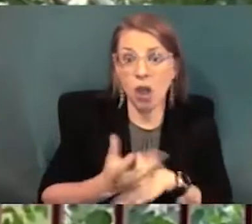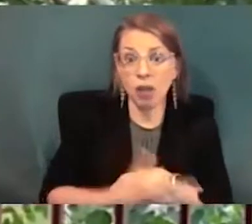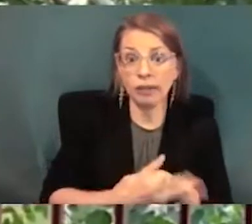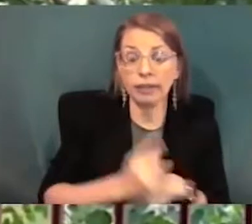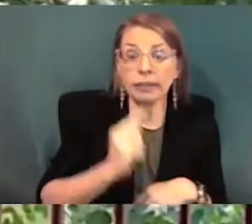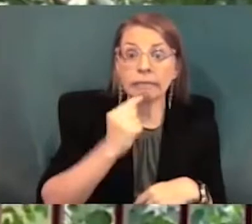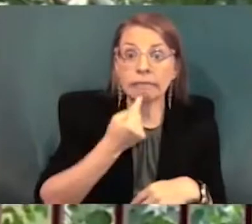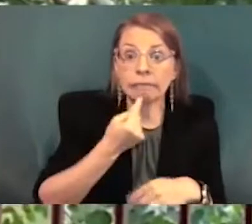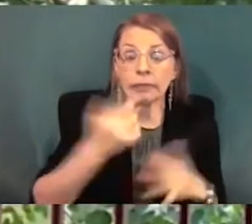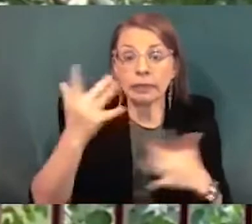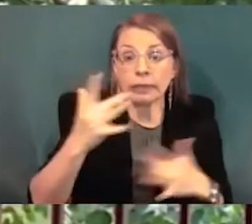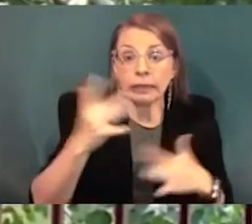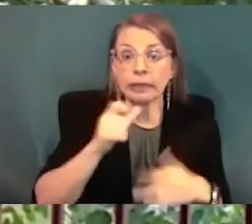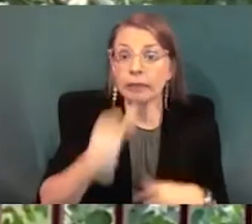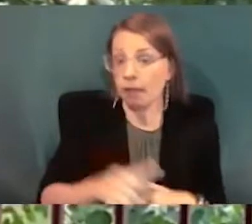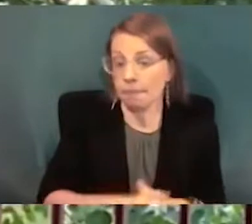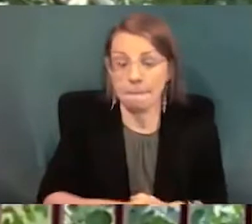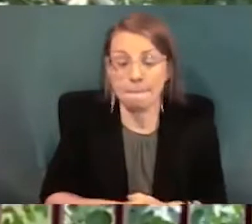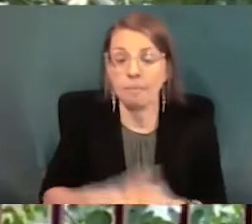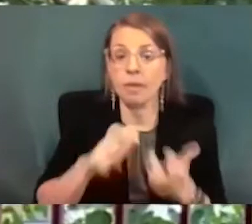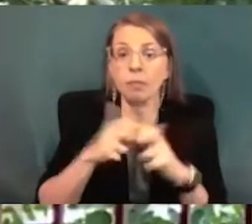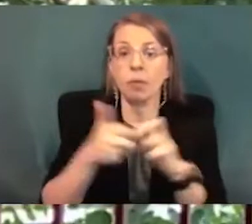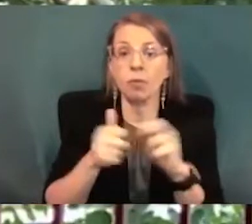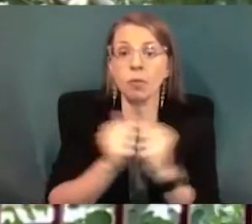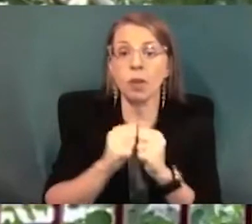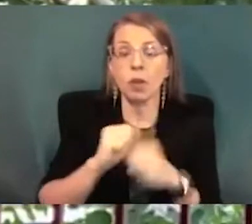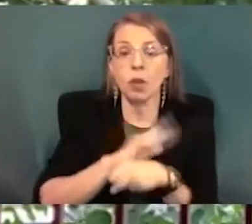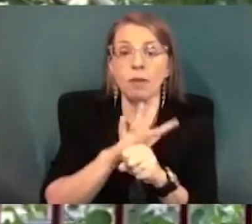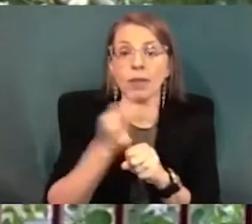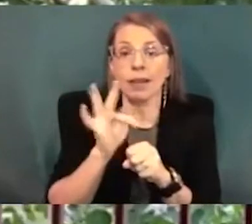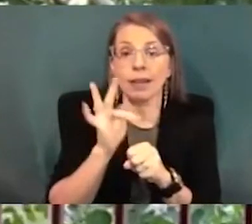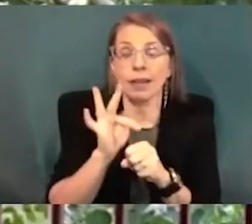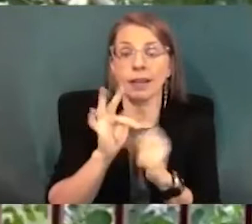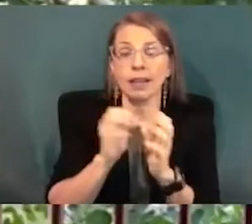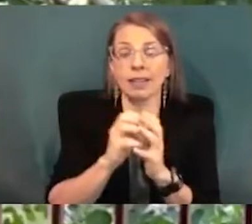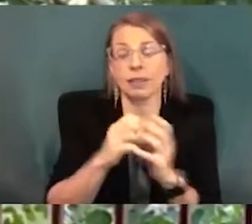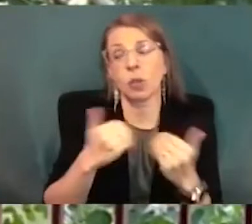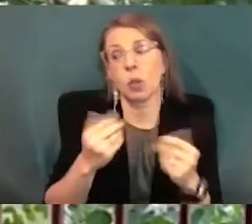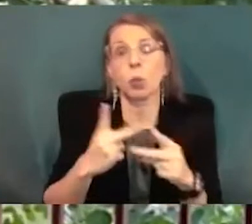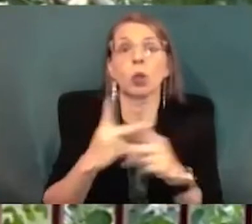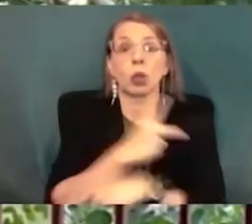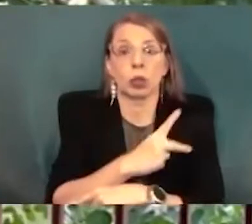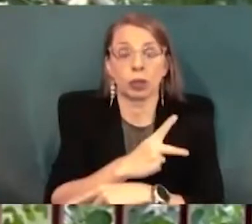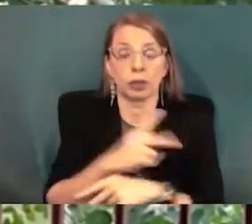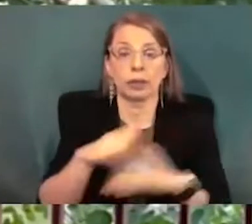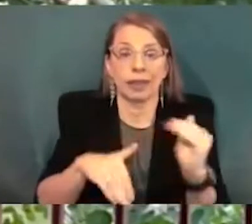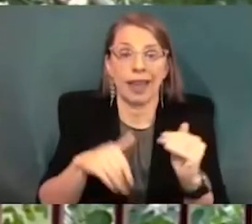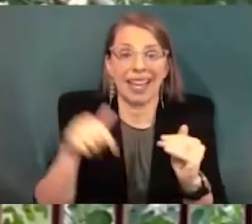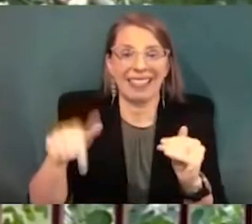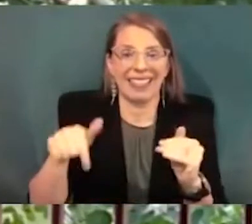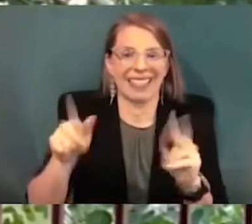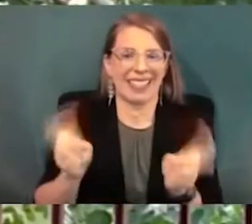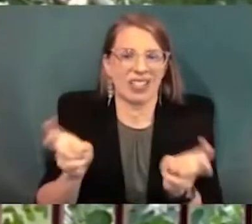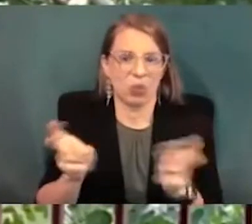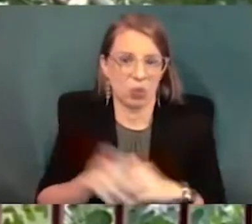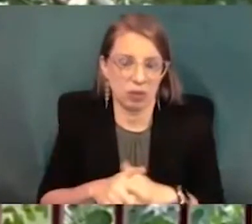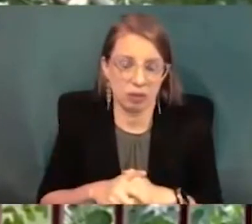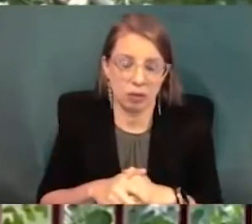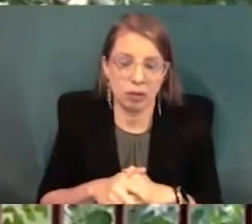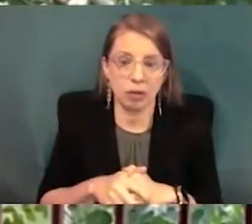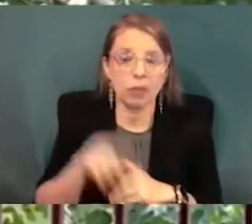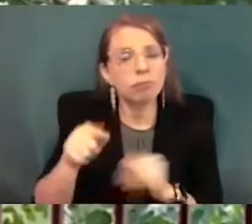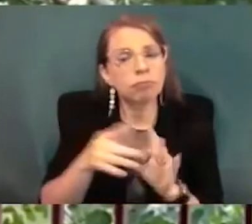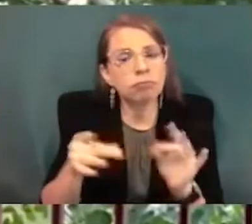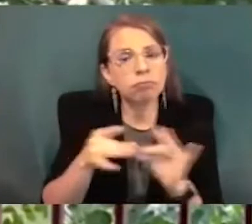that problems with COVID-19 are much more prevalent than this issue. And again, you also mentioned the